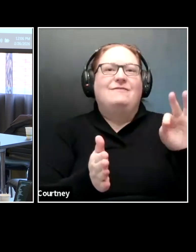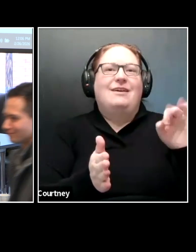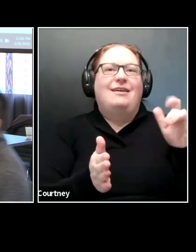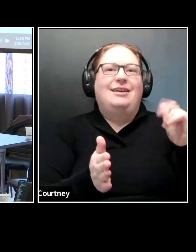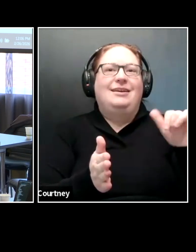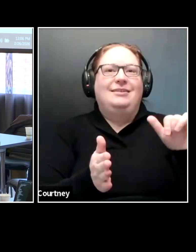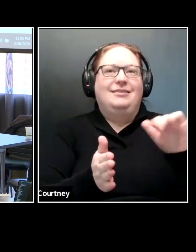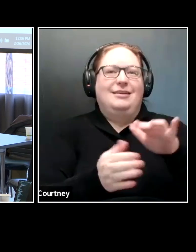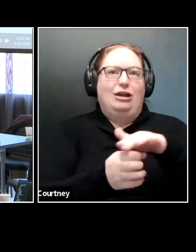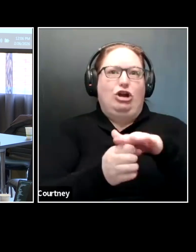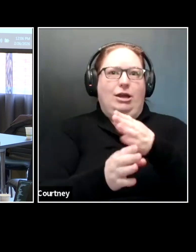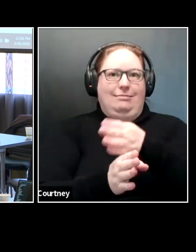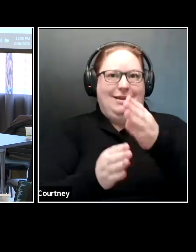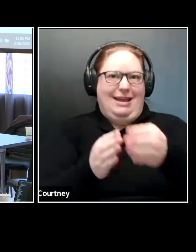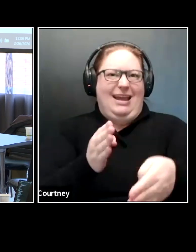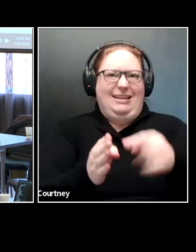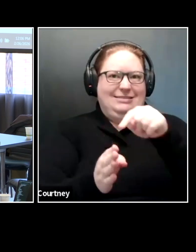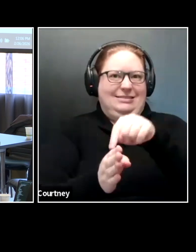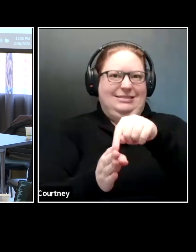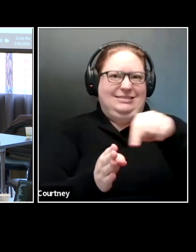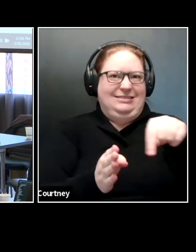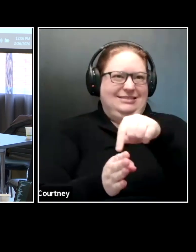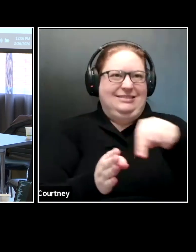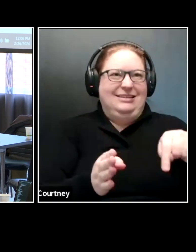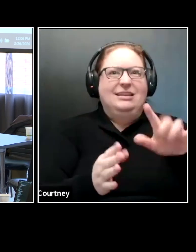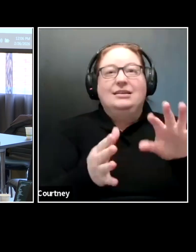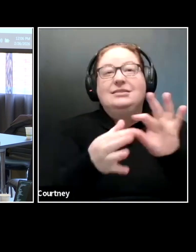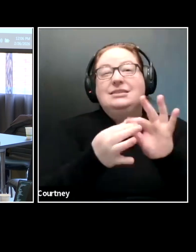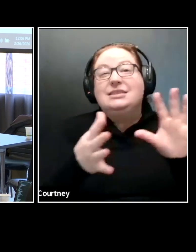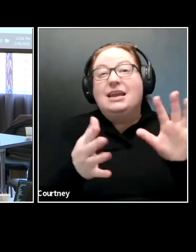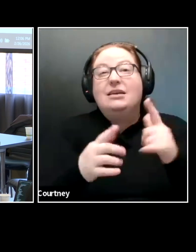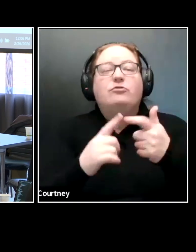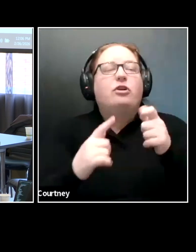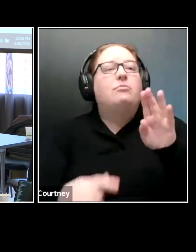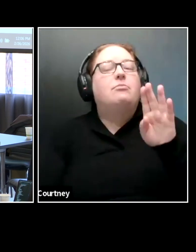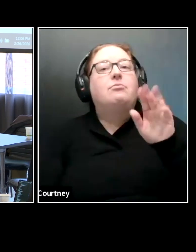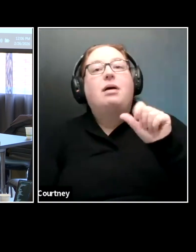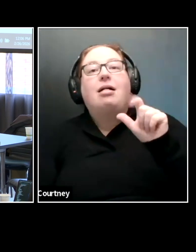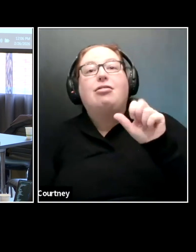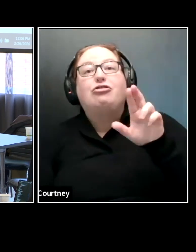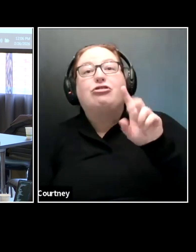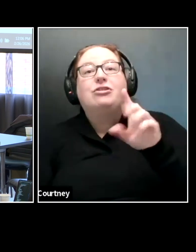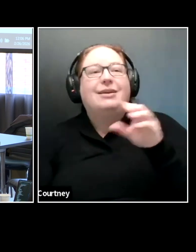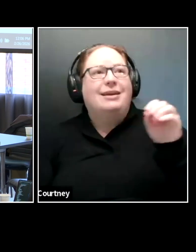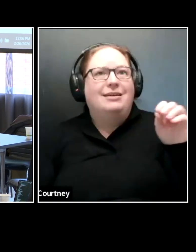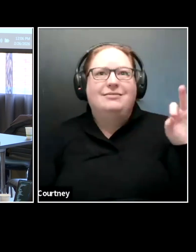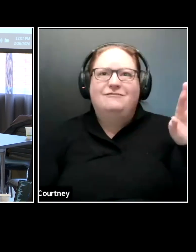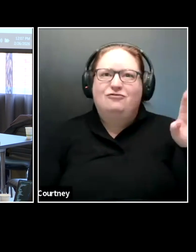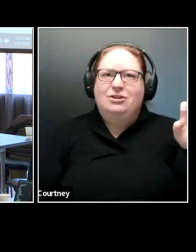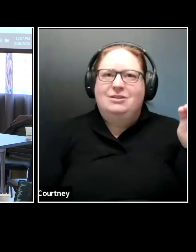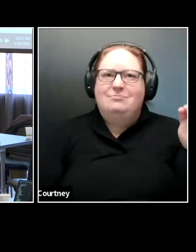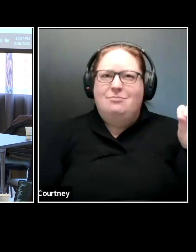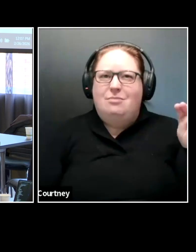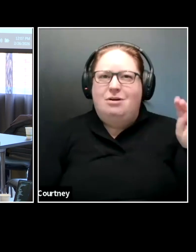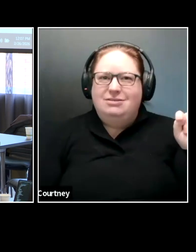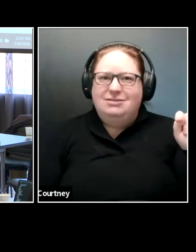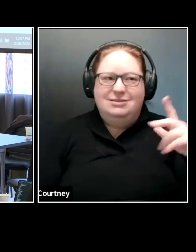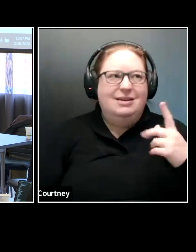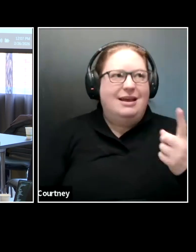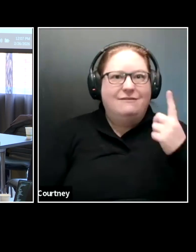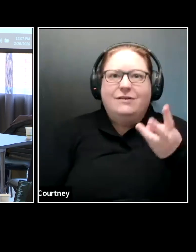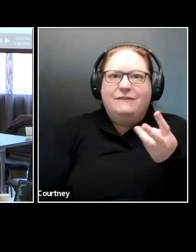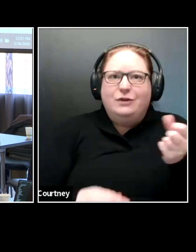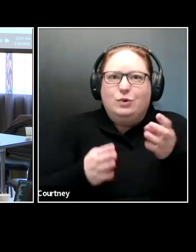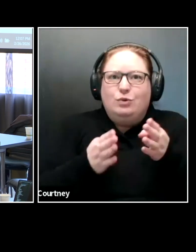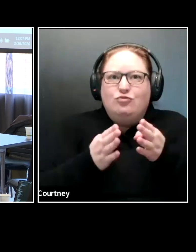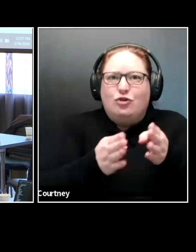of the disconnectivity between Ballard and Fremont, for instance, because there's a stretch there of roads that have not